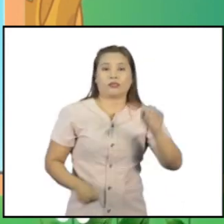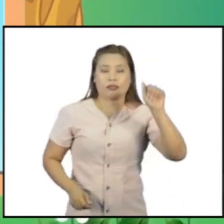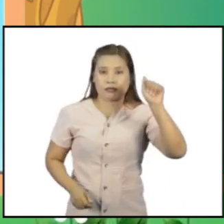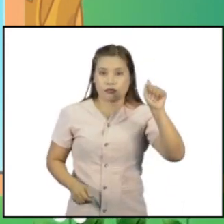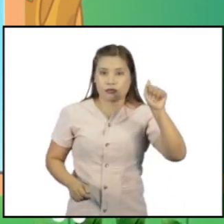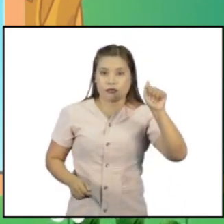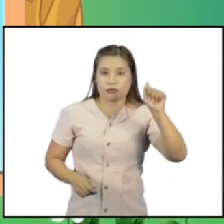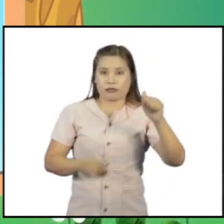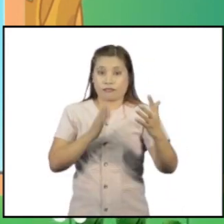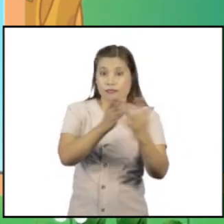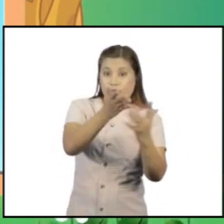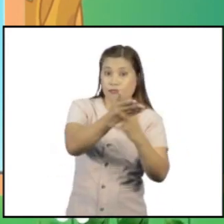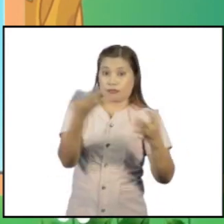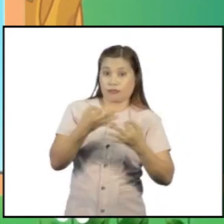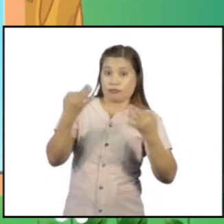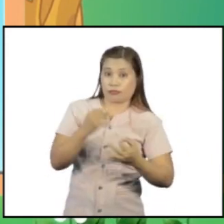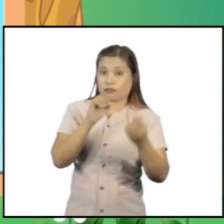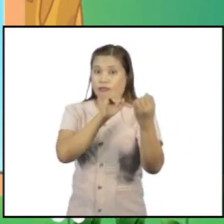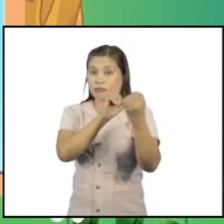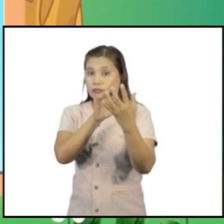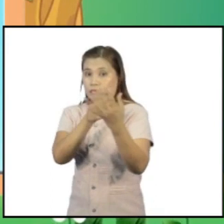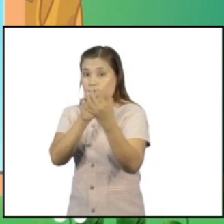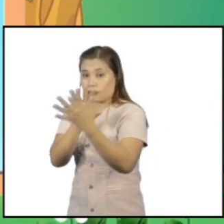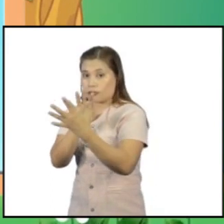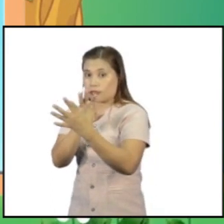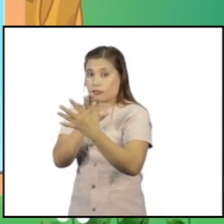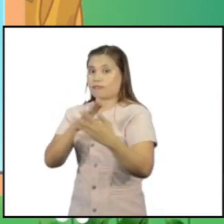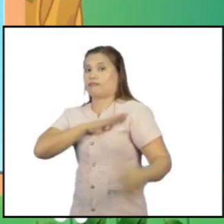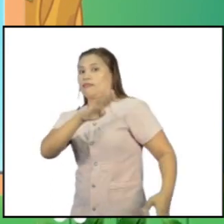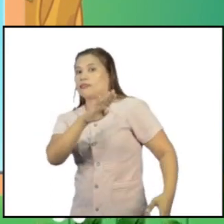A. To overcome fear and face the bully bravely.